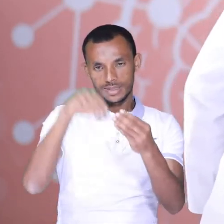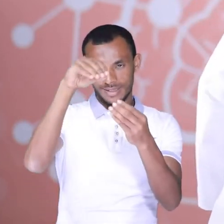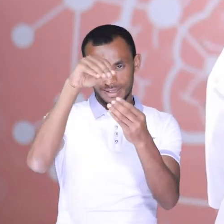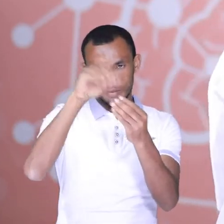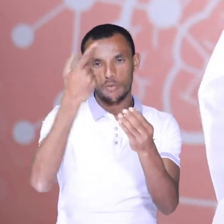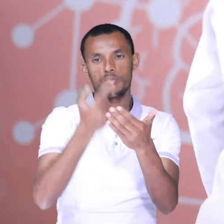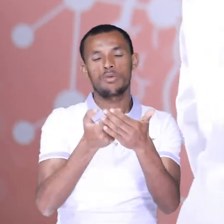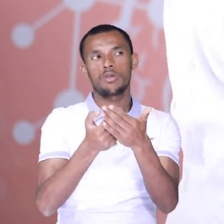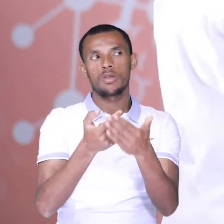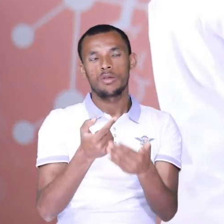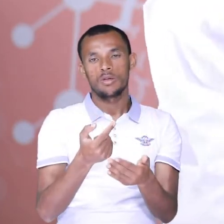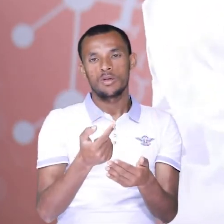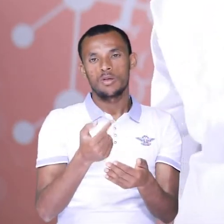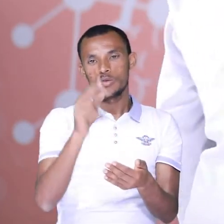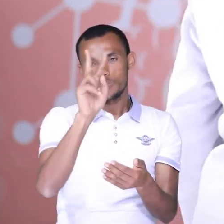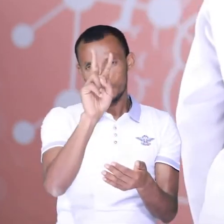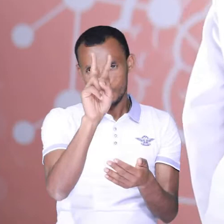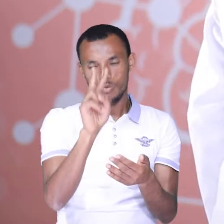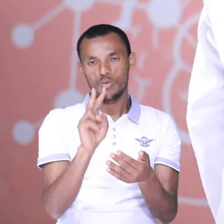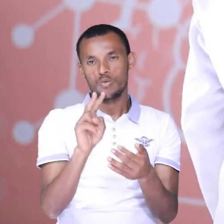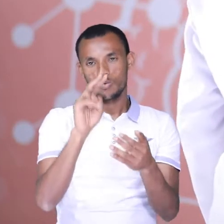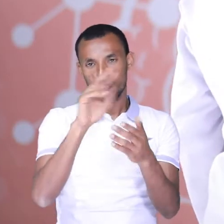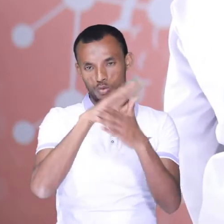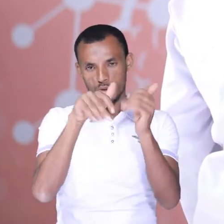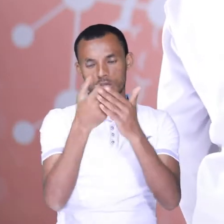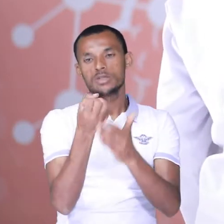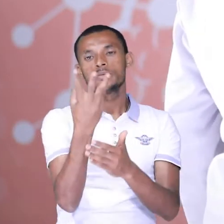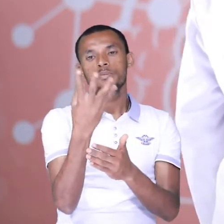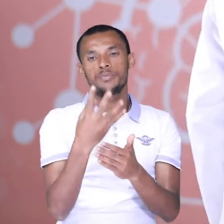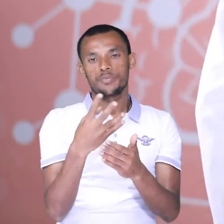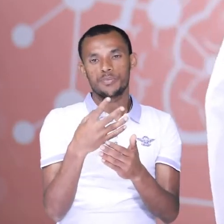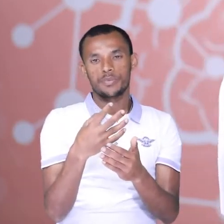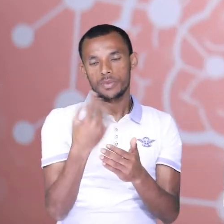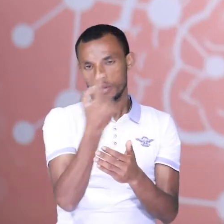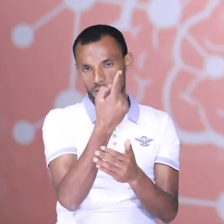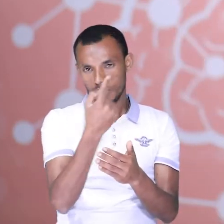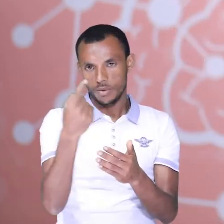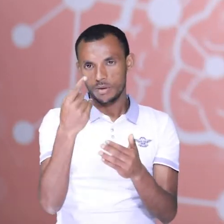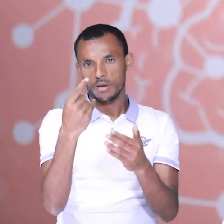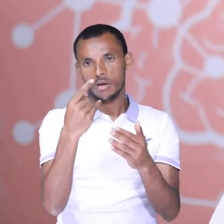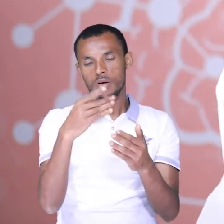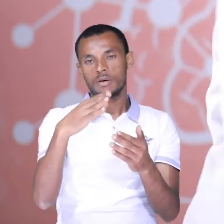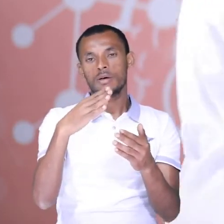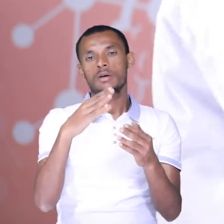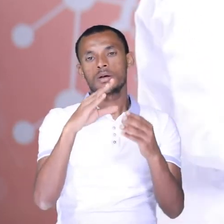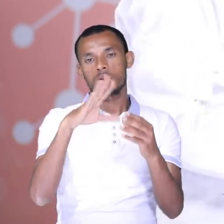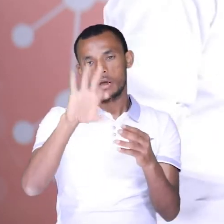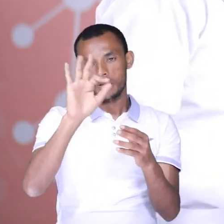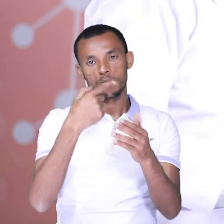these two total masses of each element will give you